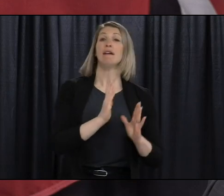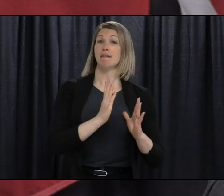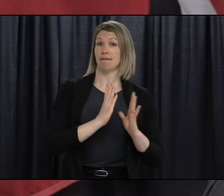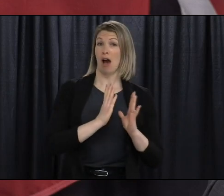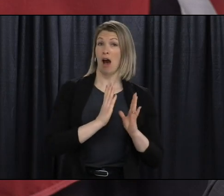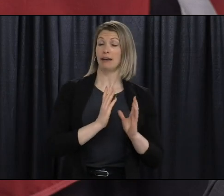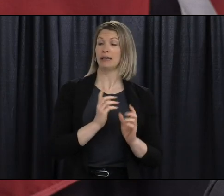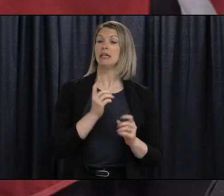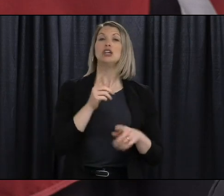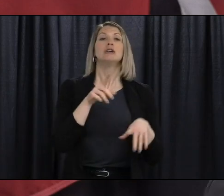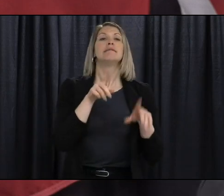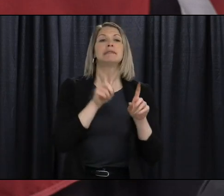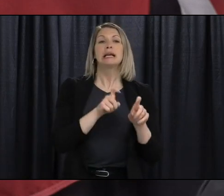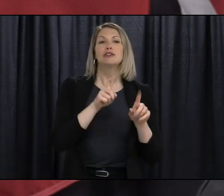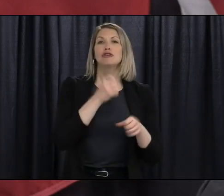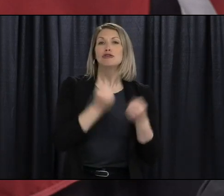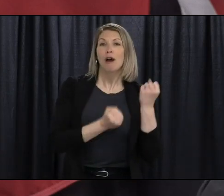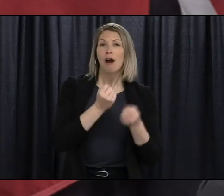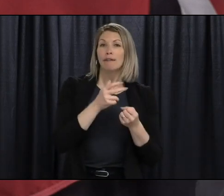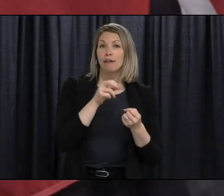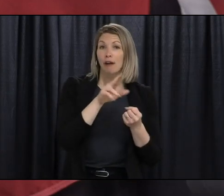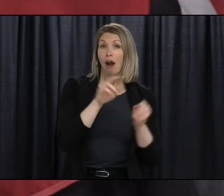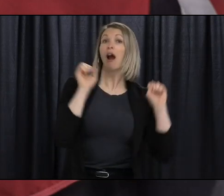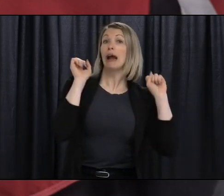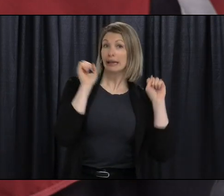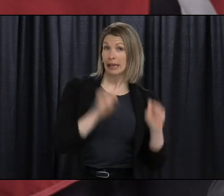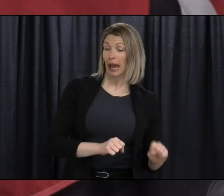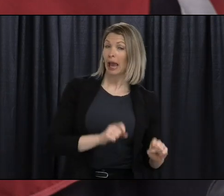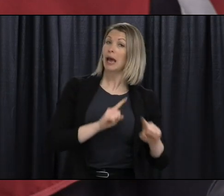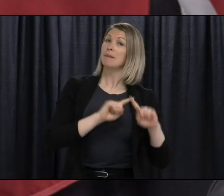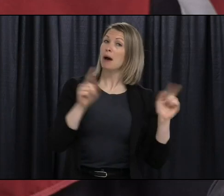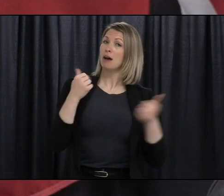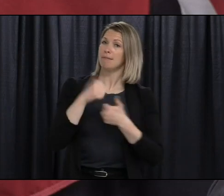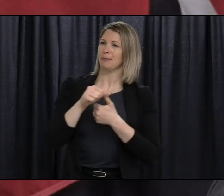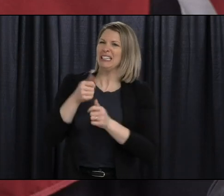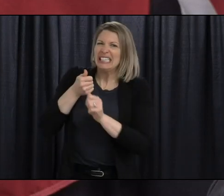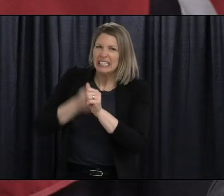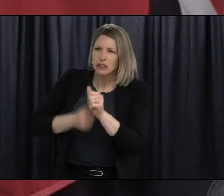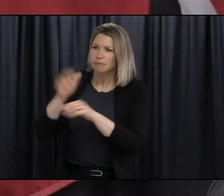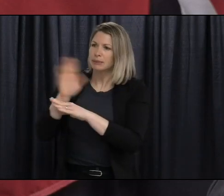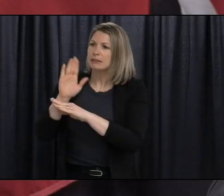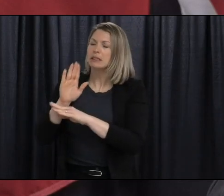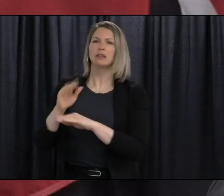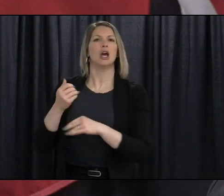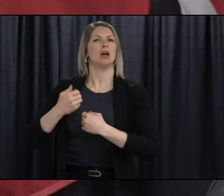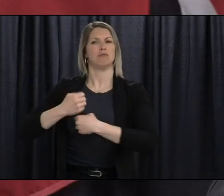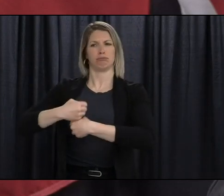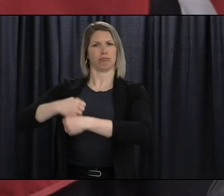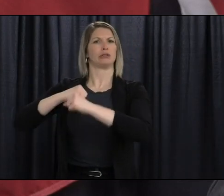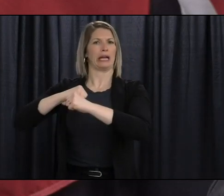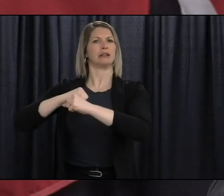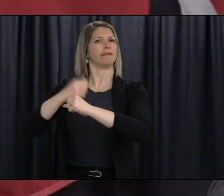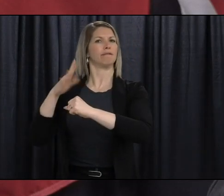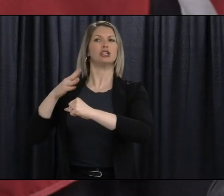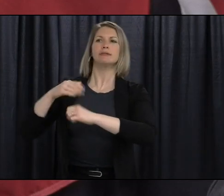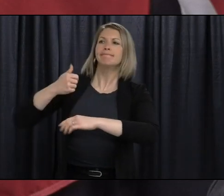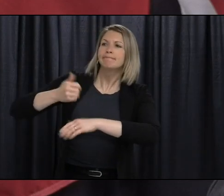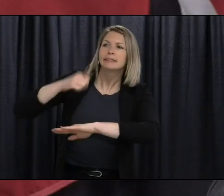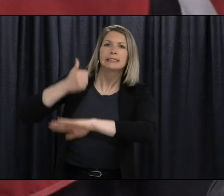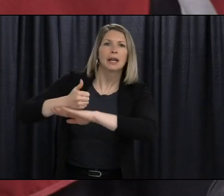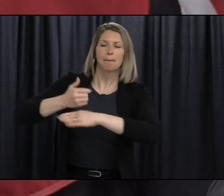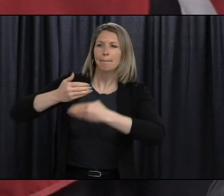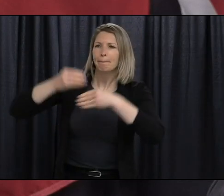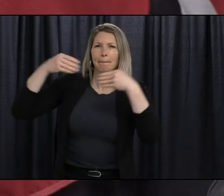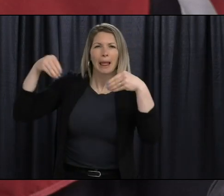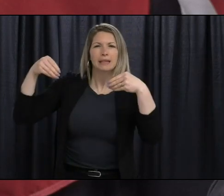test drive a vehicle at this time of the year. Remember now that these actions aren't just for your protection, but they are also meant to